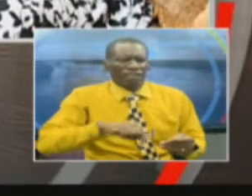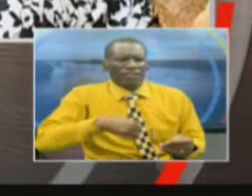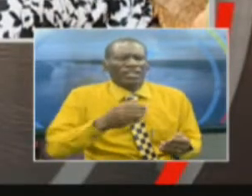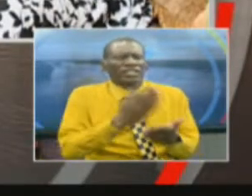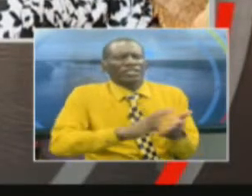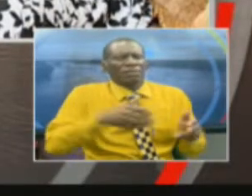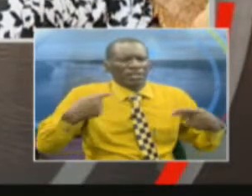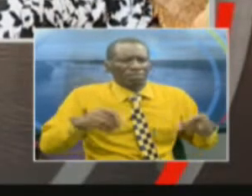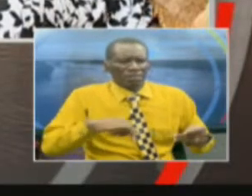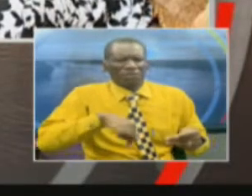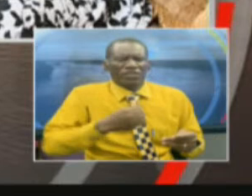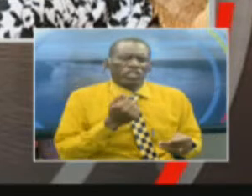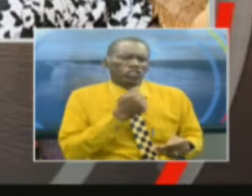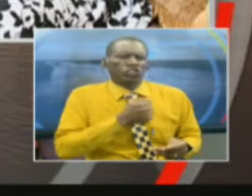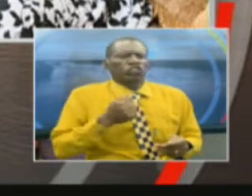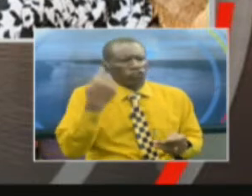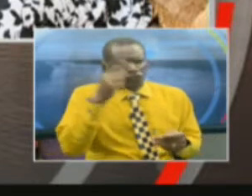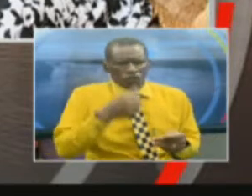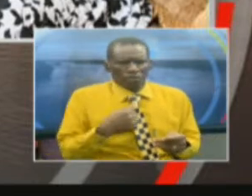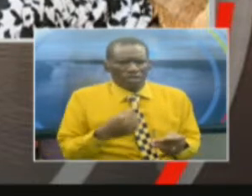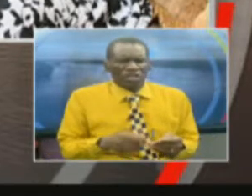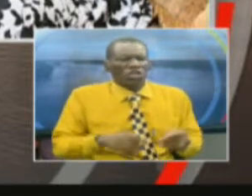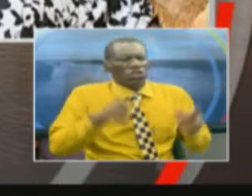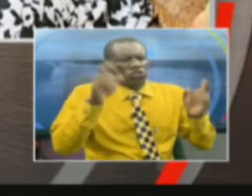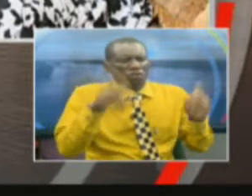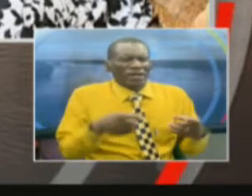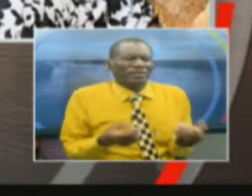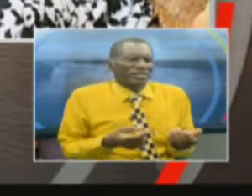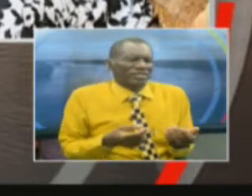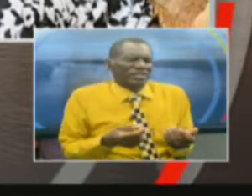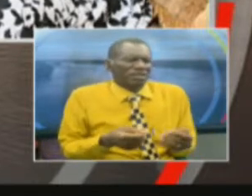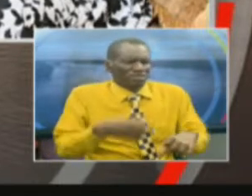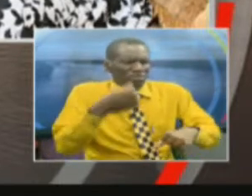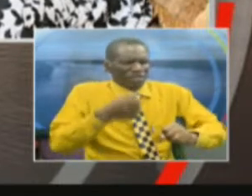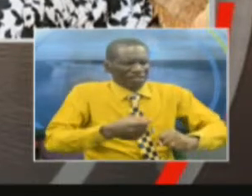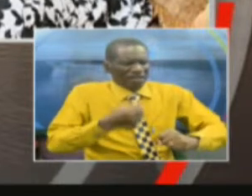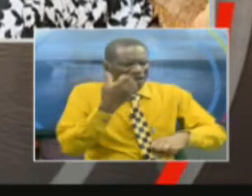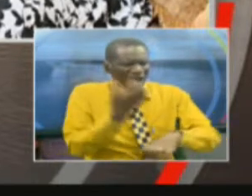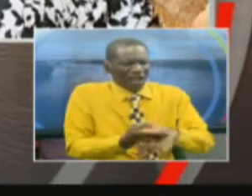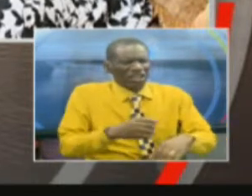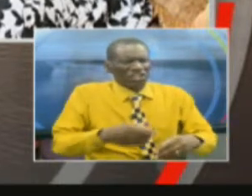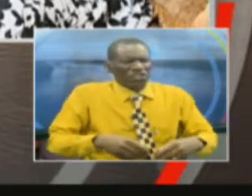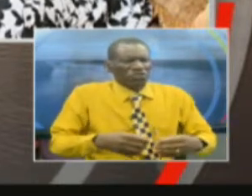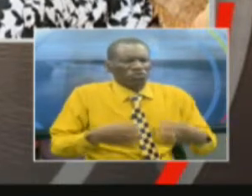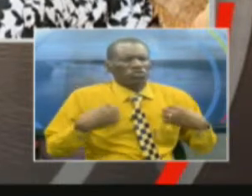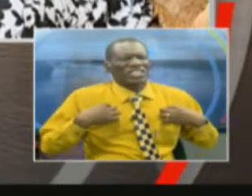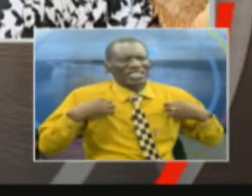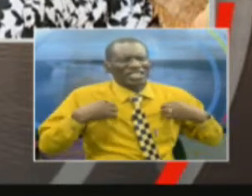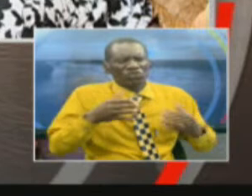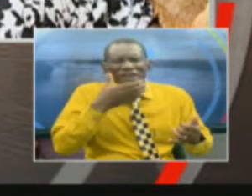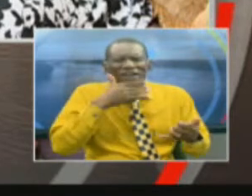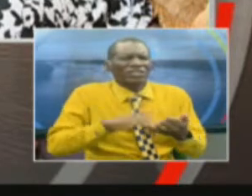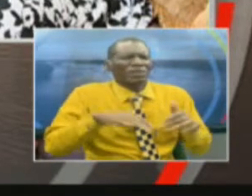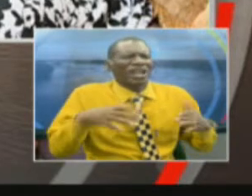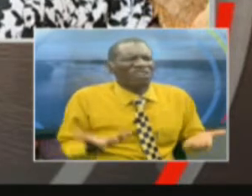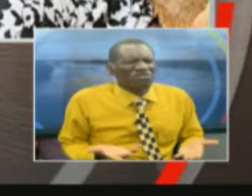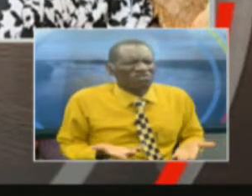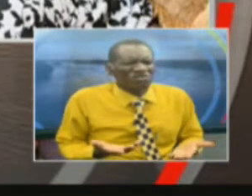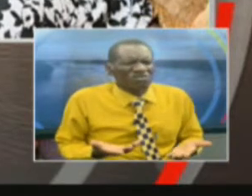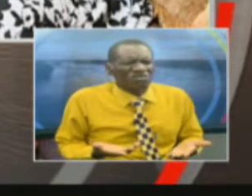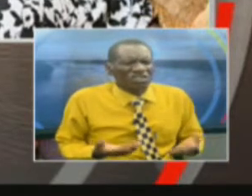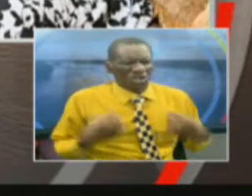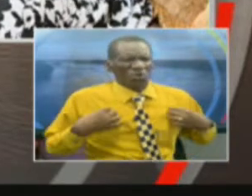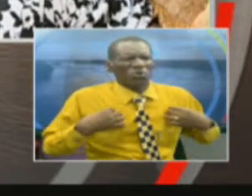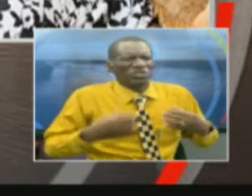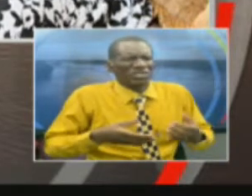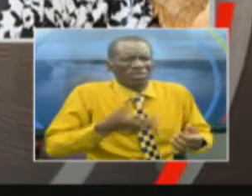feel so much pity for me. They're like, it must be hard. How do you dress him? I'm like, dress him? Like, people out there feel